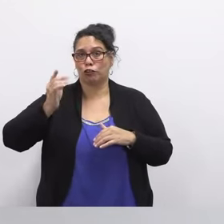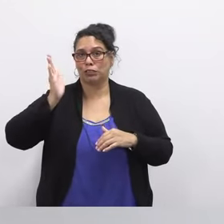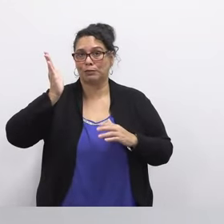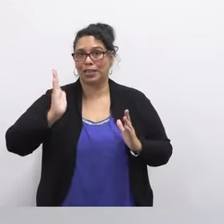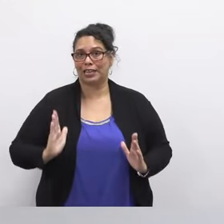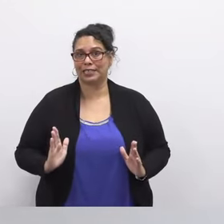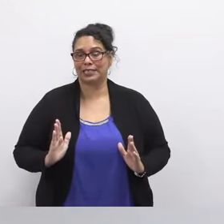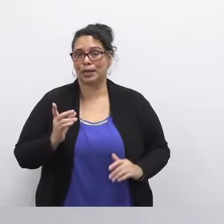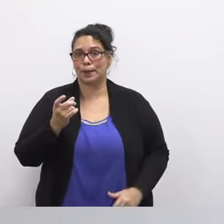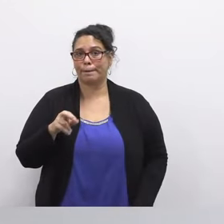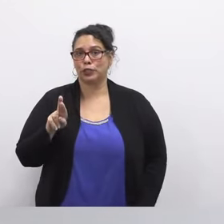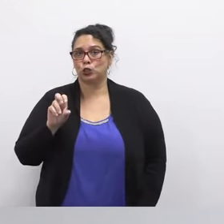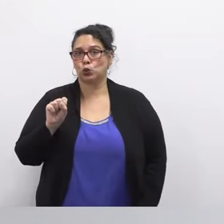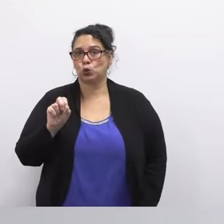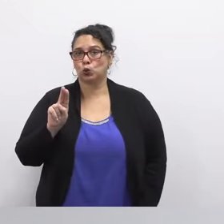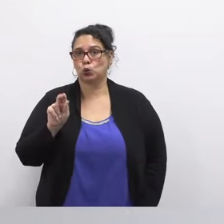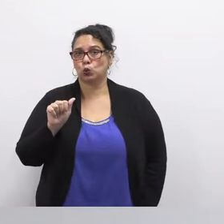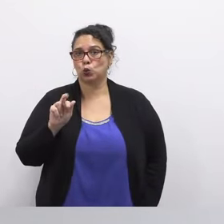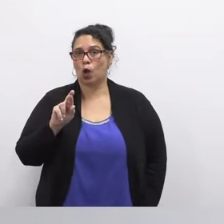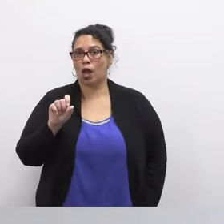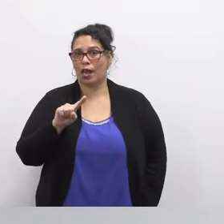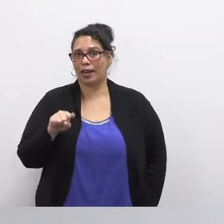Suarez?